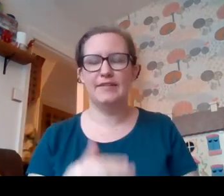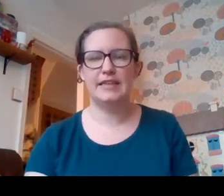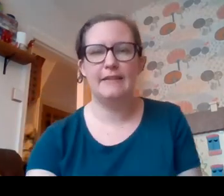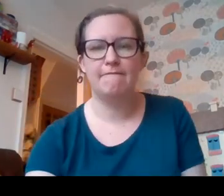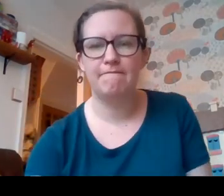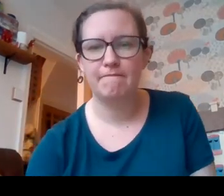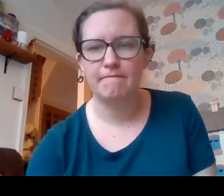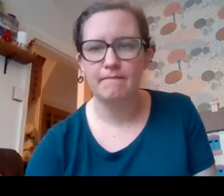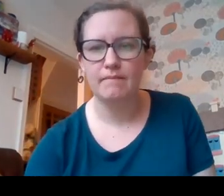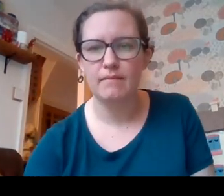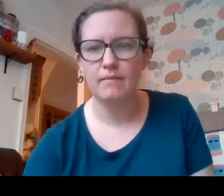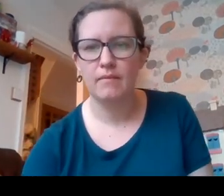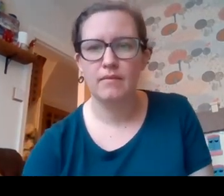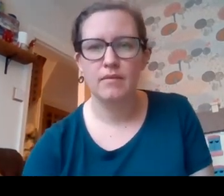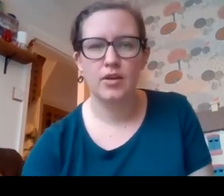writing activity.